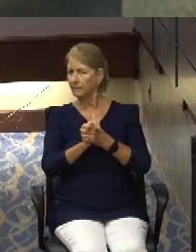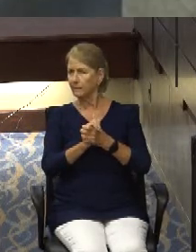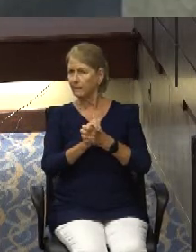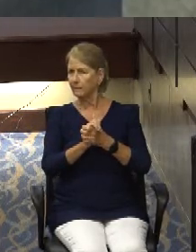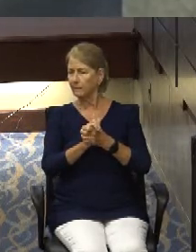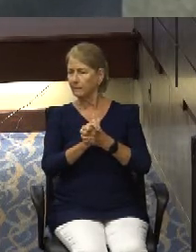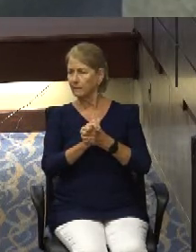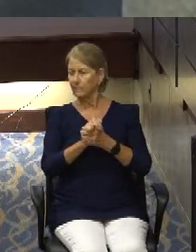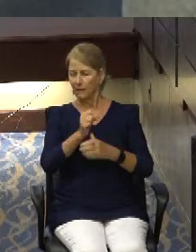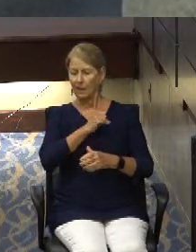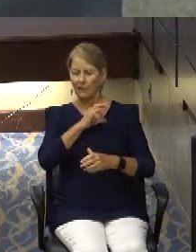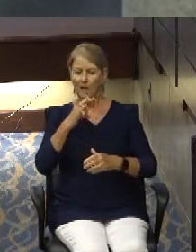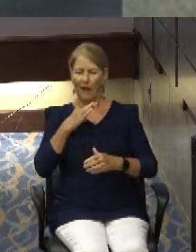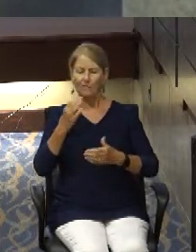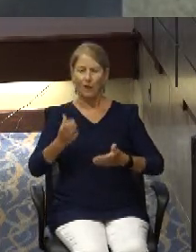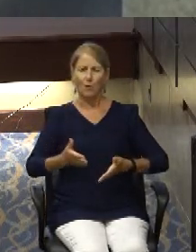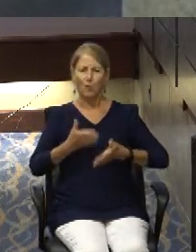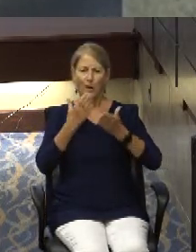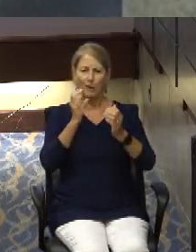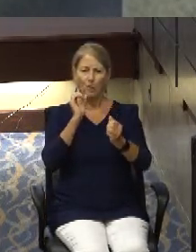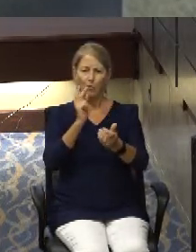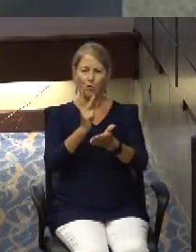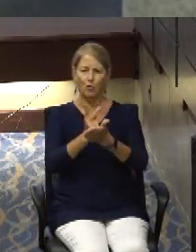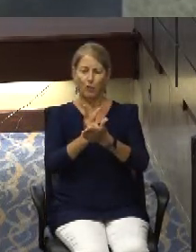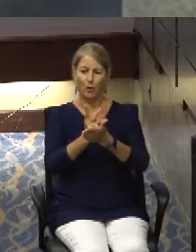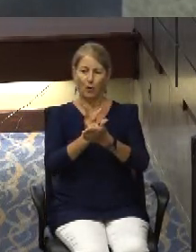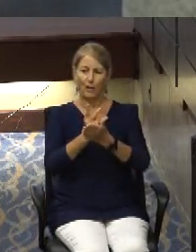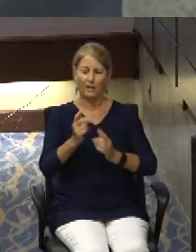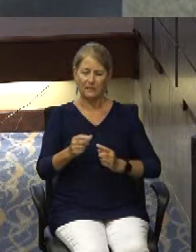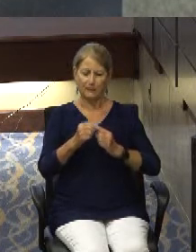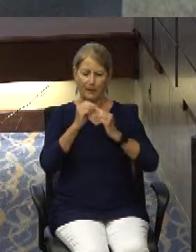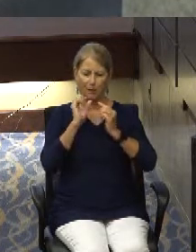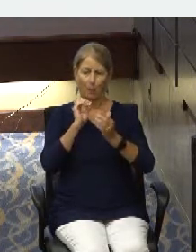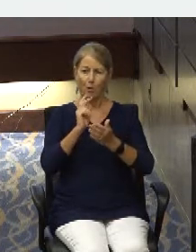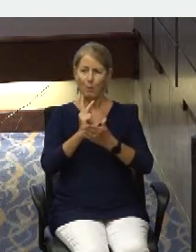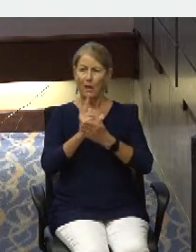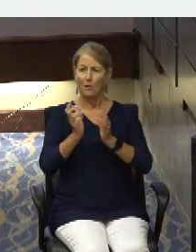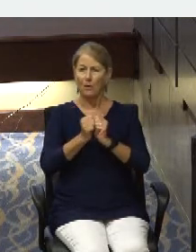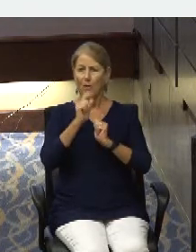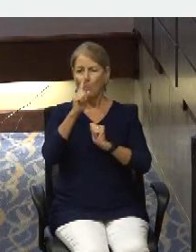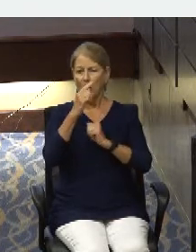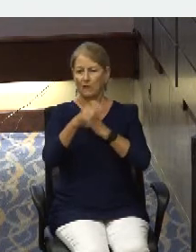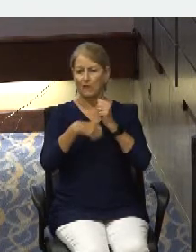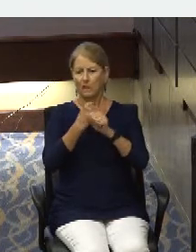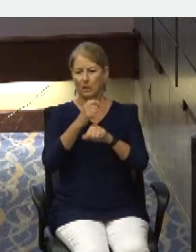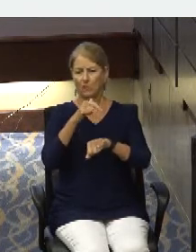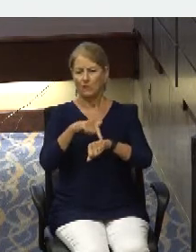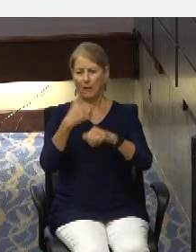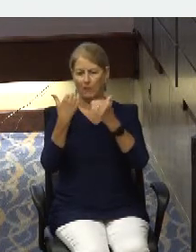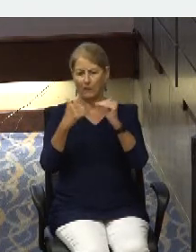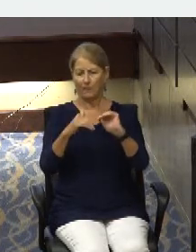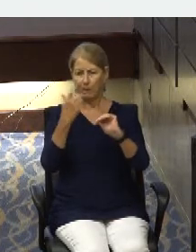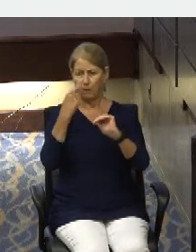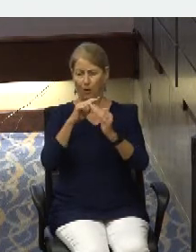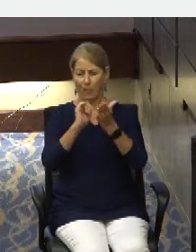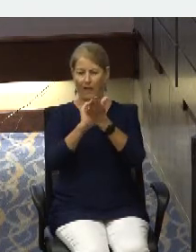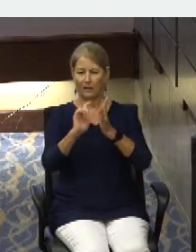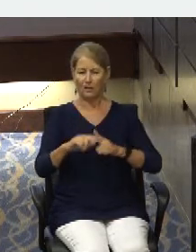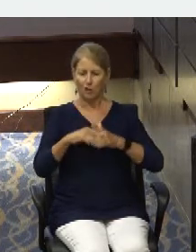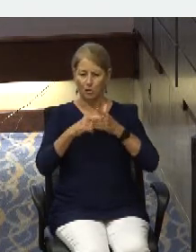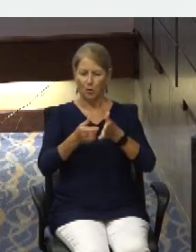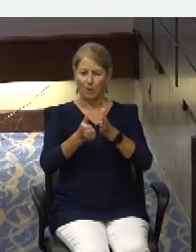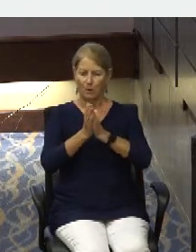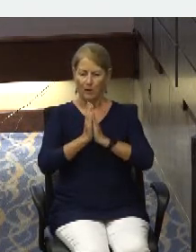Jennifer. Staff does recommend approval of the special permit with a 1-year time limit for this initial request, with a condition